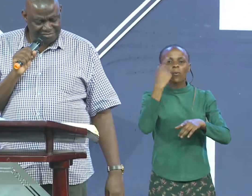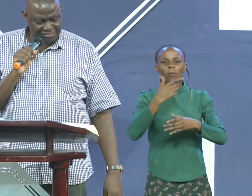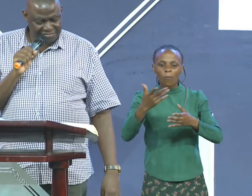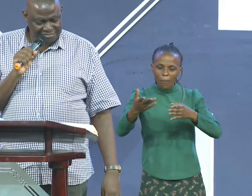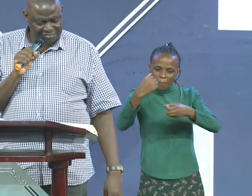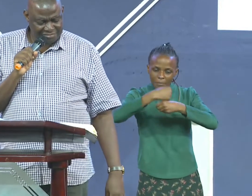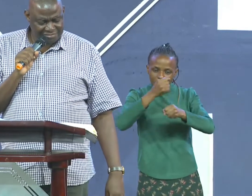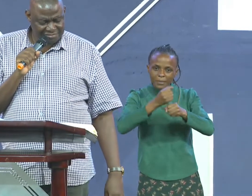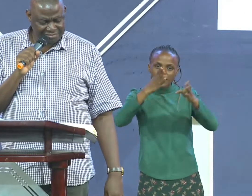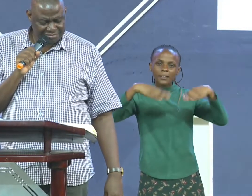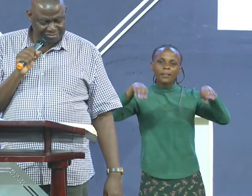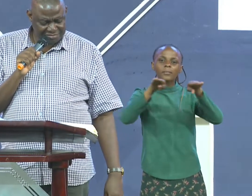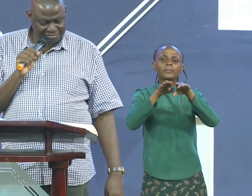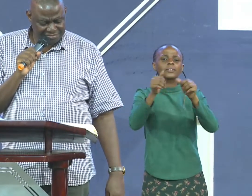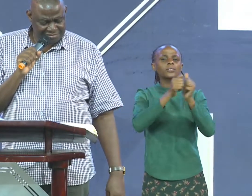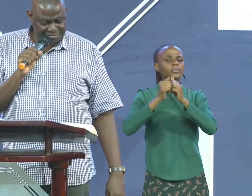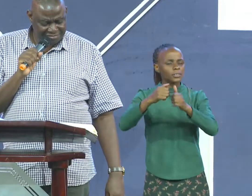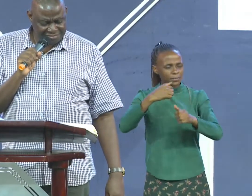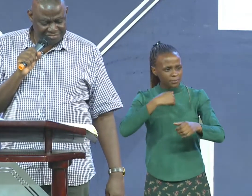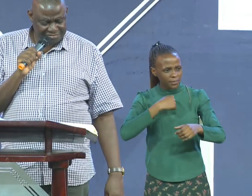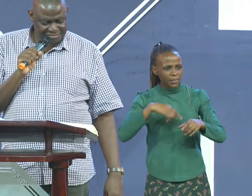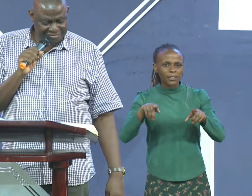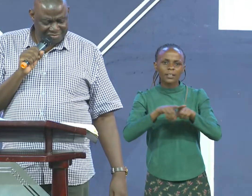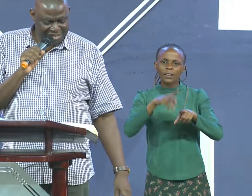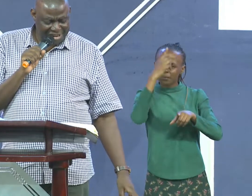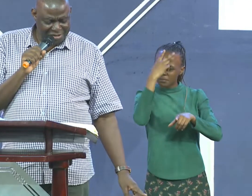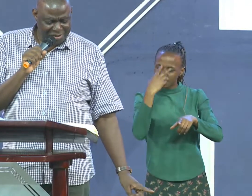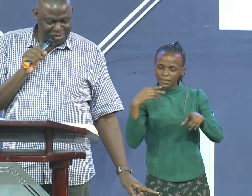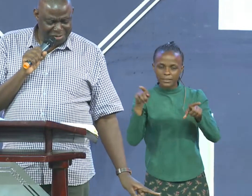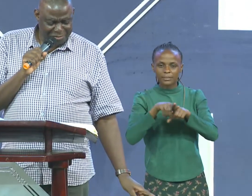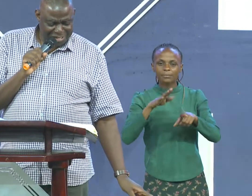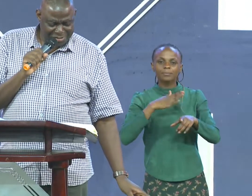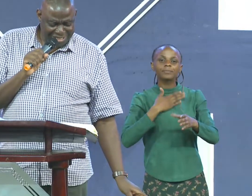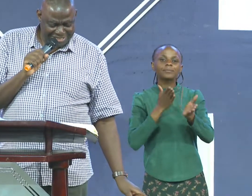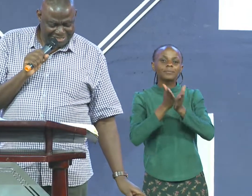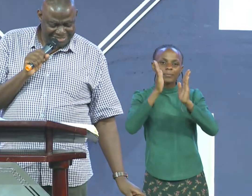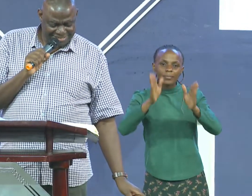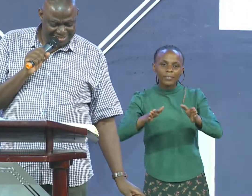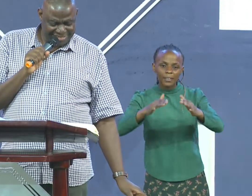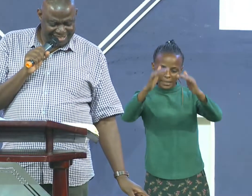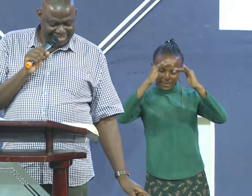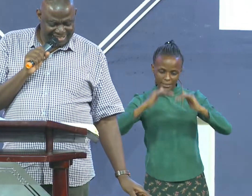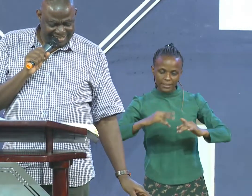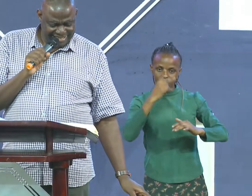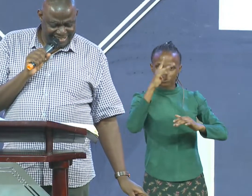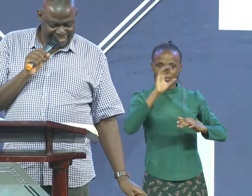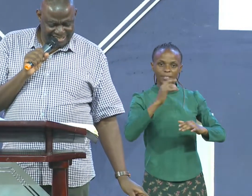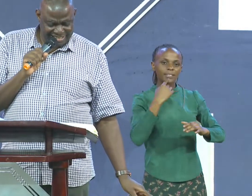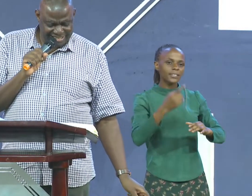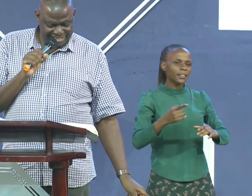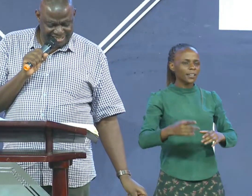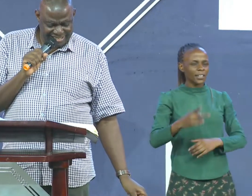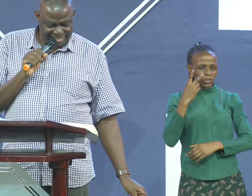nange. Era omuzibe wa maso ngo muweleza wa mukama. Actually read also verse 20. Rabiri.